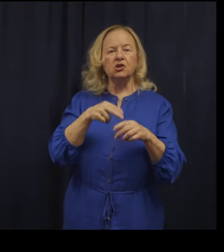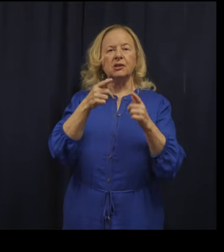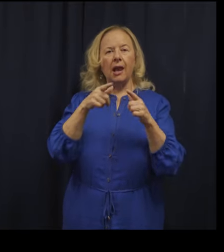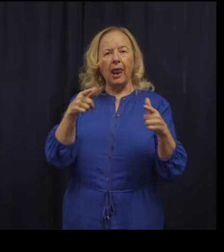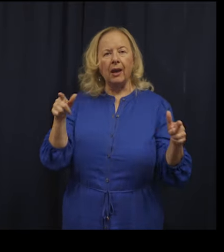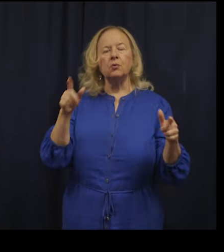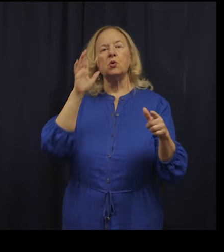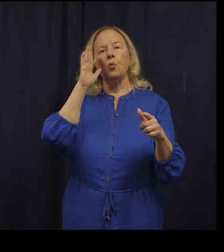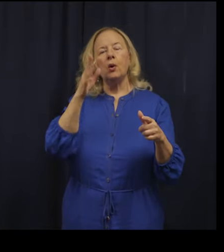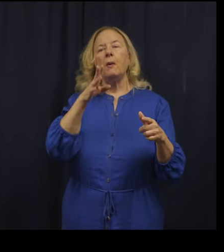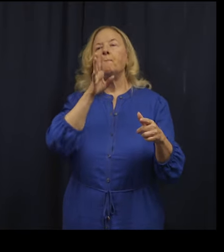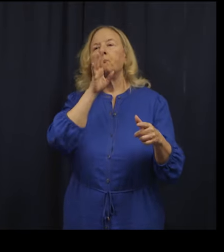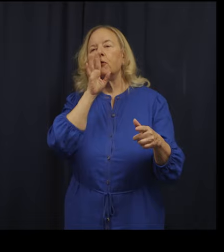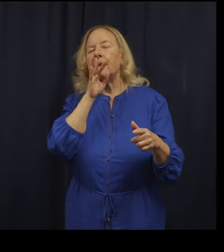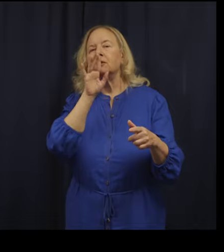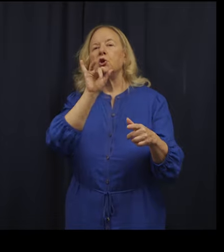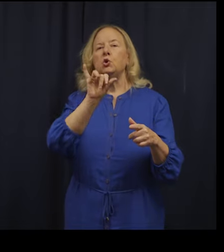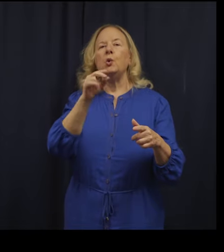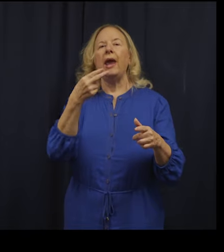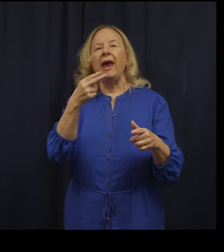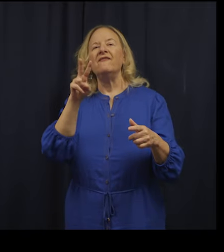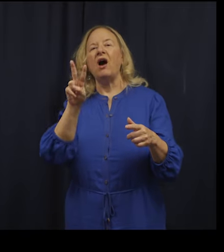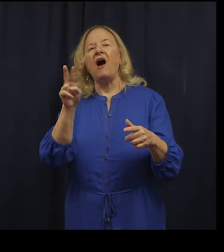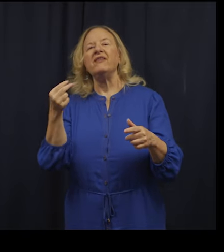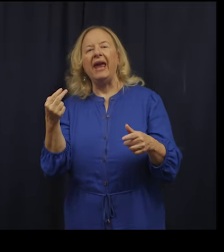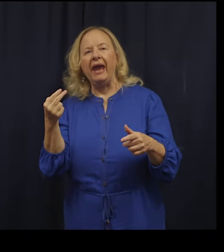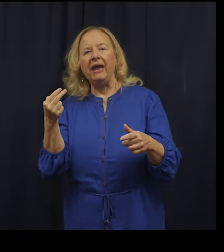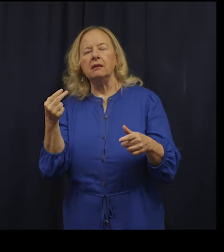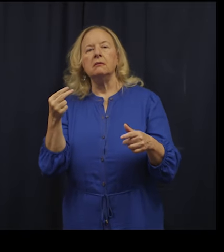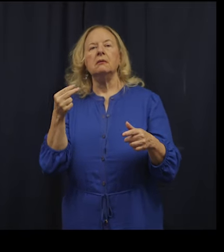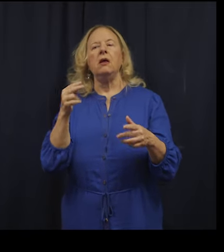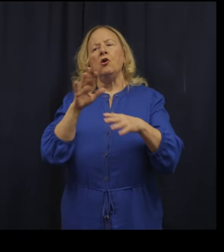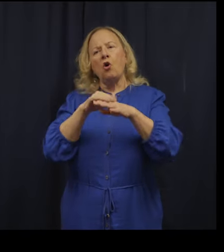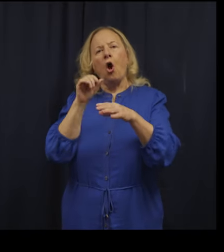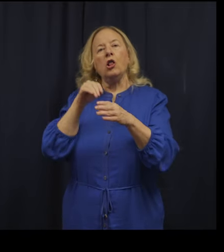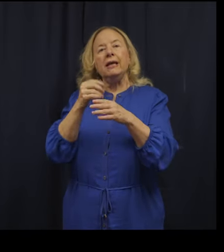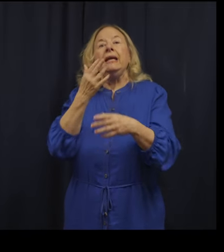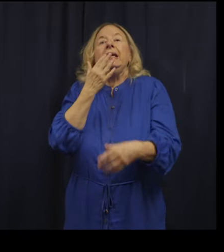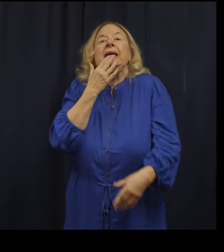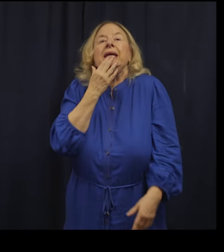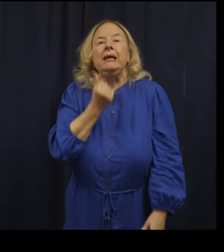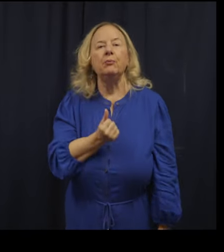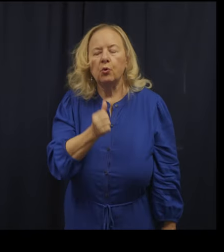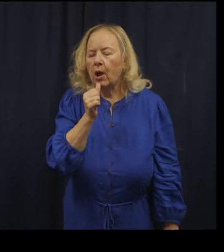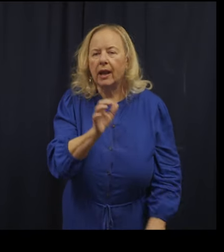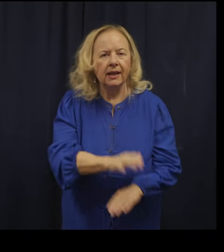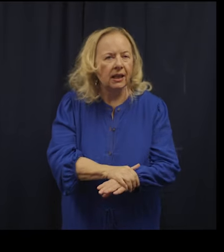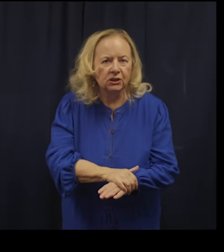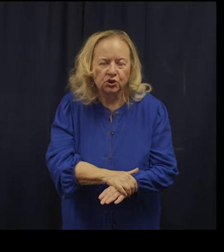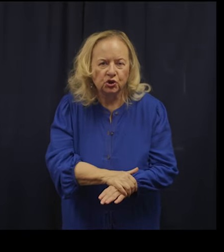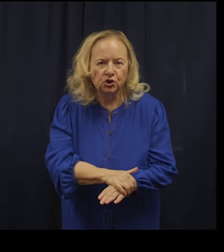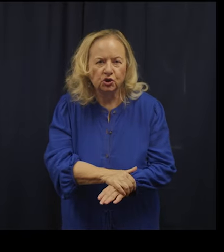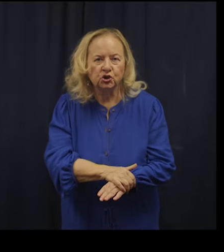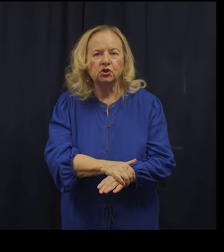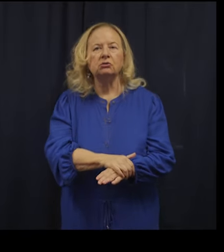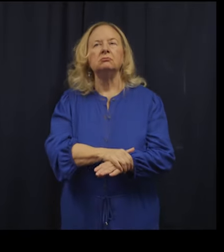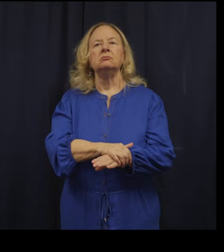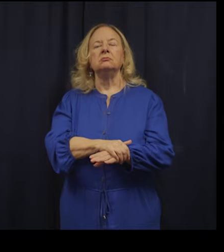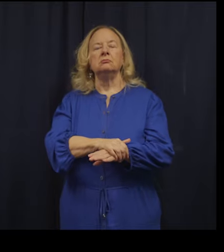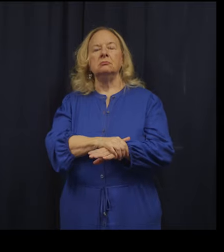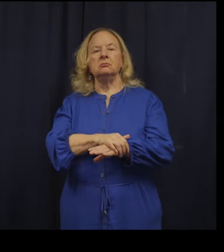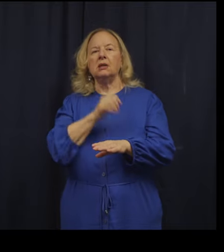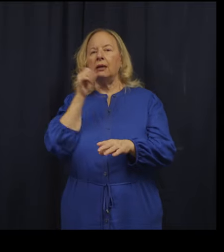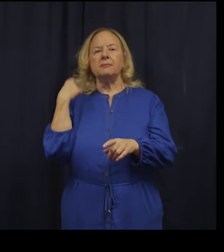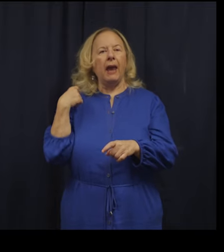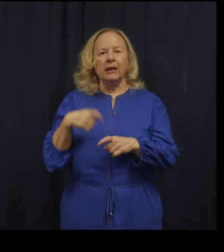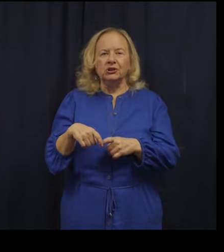tongues are going to pronounce the Yud-Heh-Vav-Heh. They're going to call upon him in Hebrew, not English,